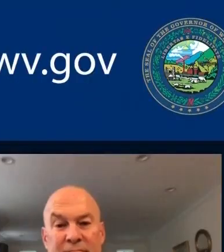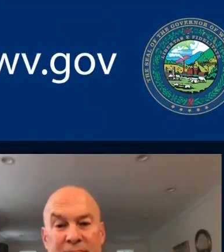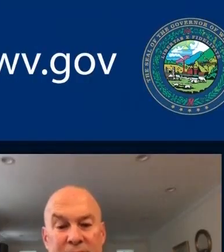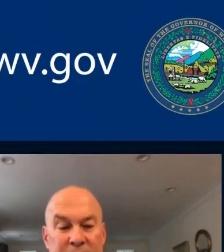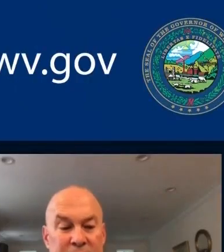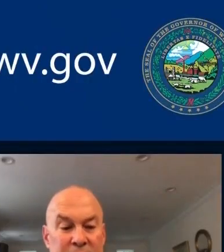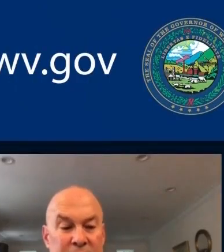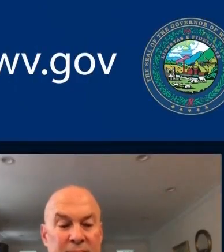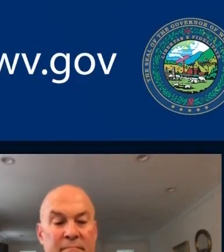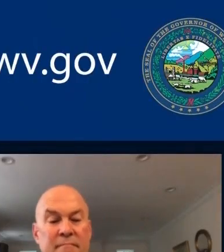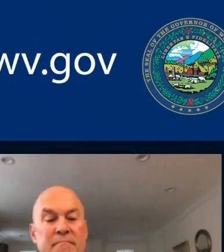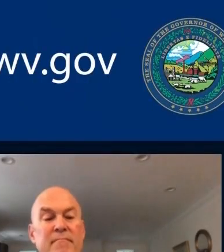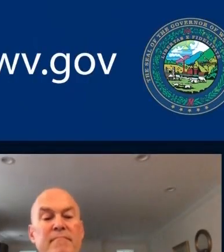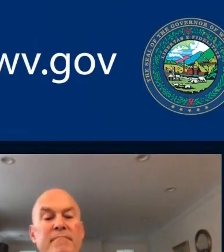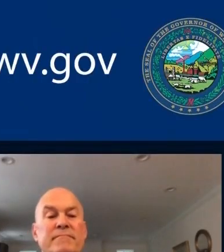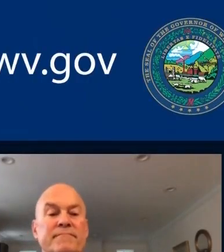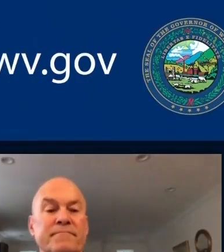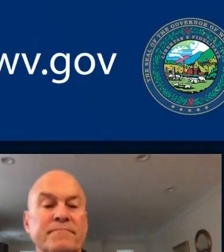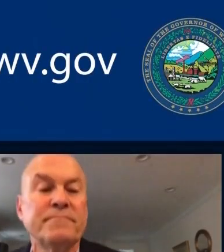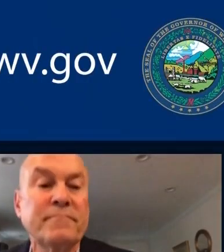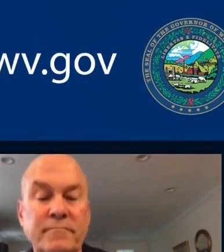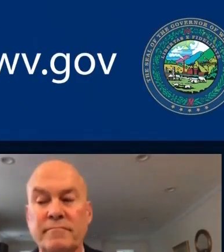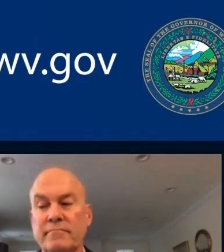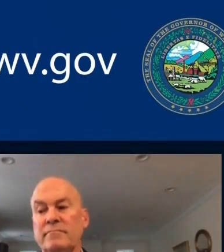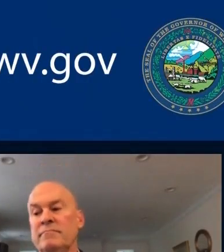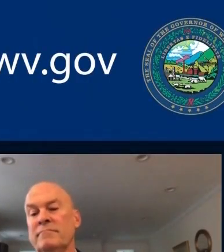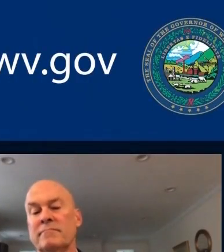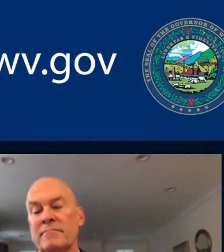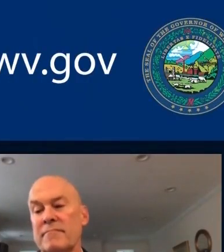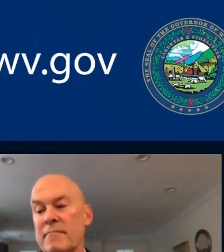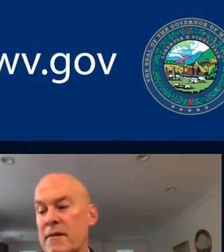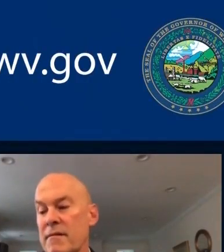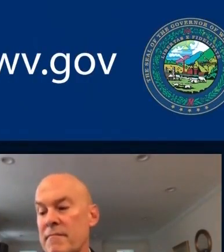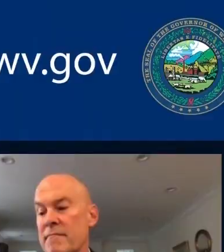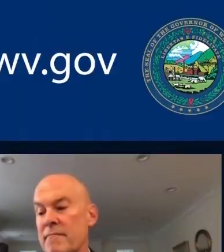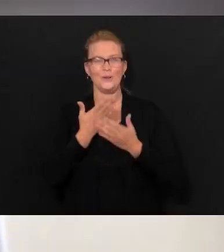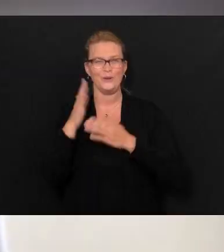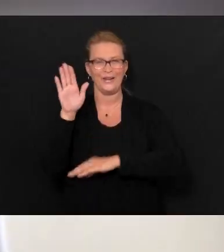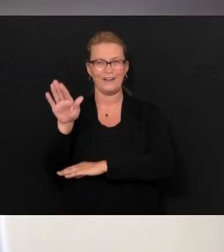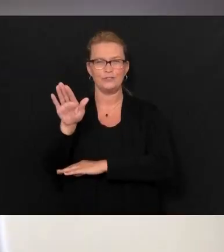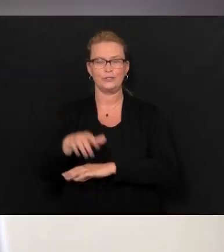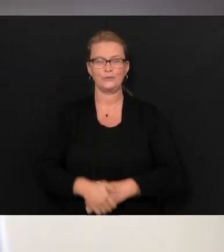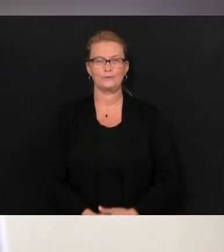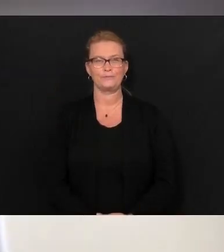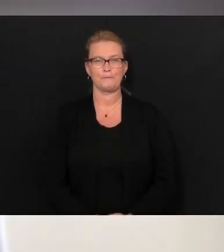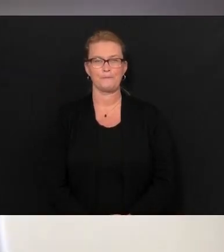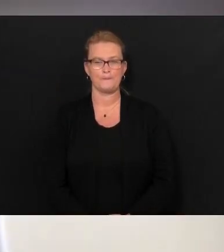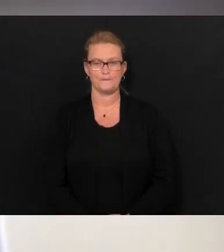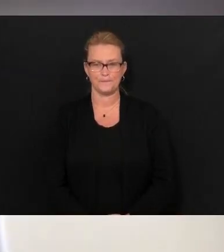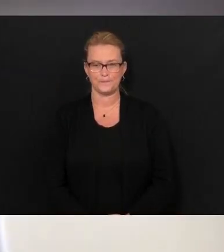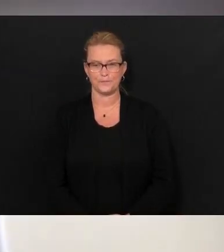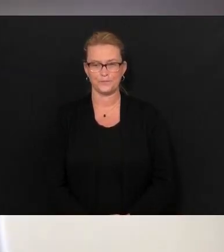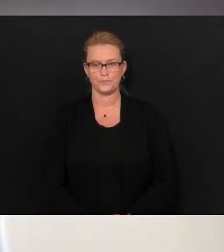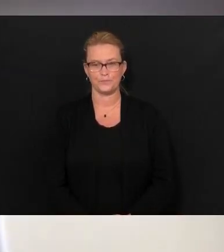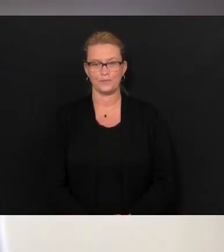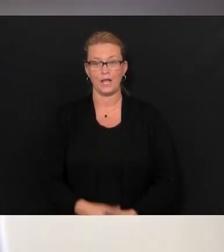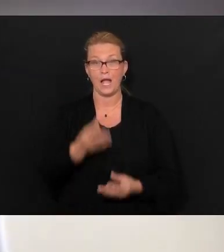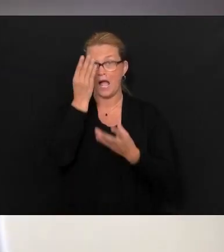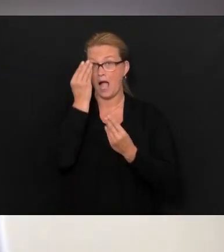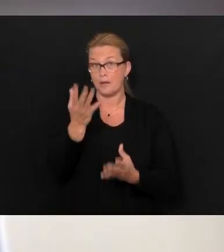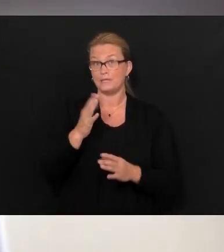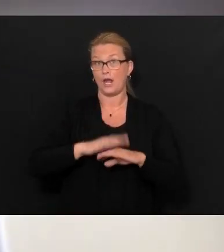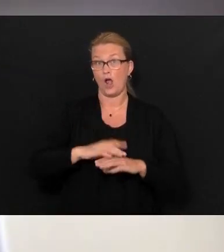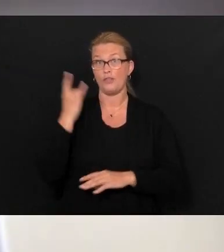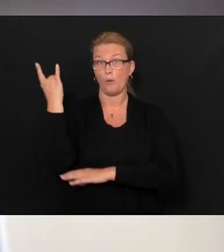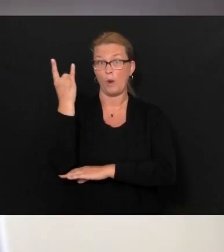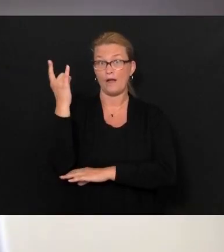to Major General Hoyer with the West Virginia National Guard. Good afternoon. Just an update on